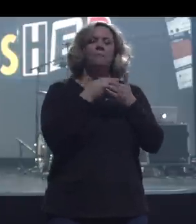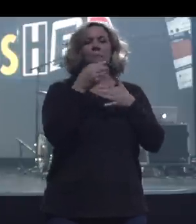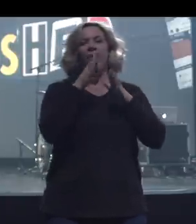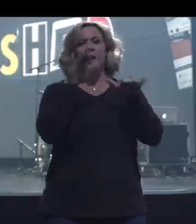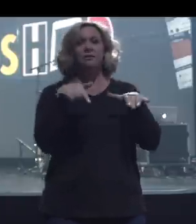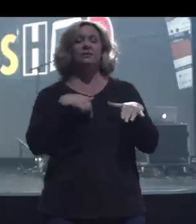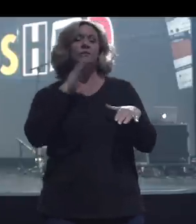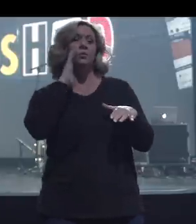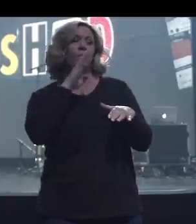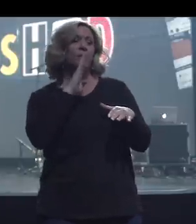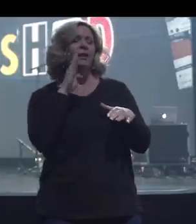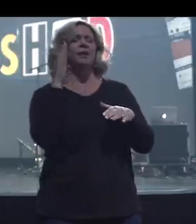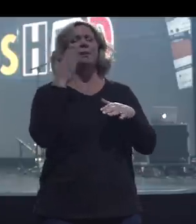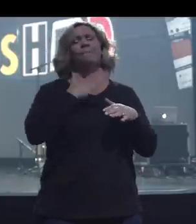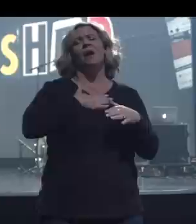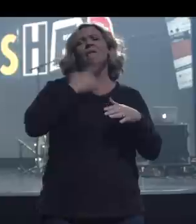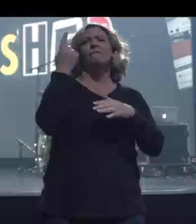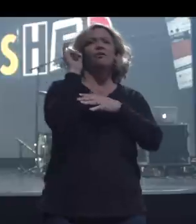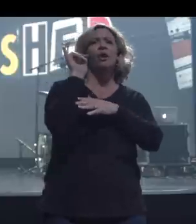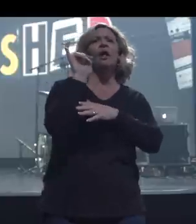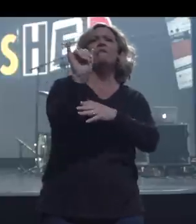is going to be our forever house.